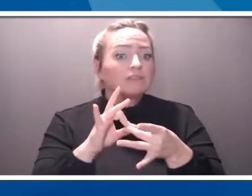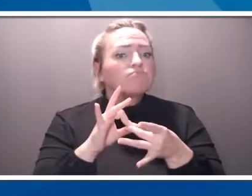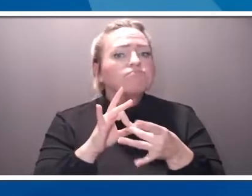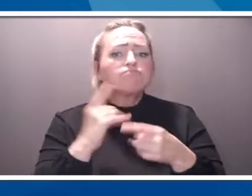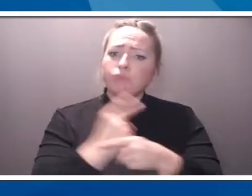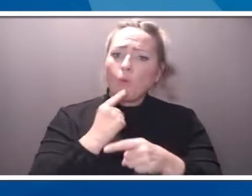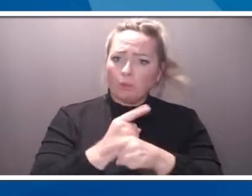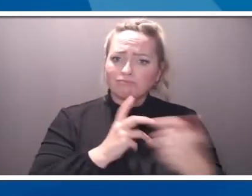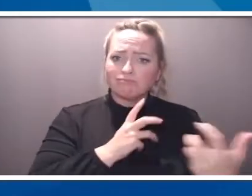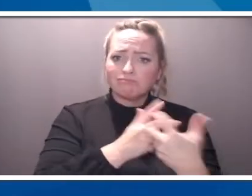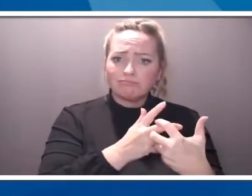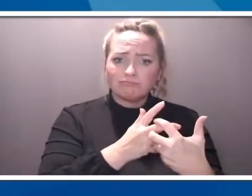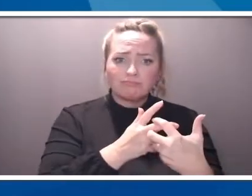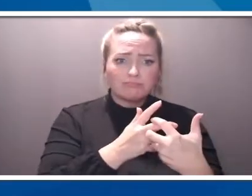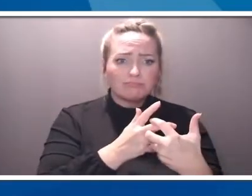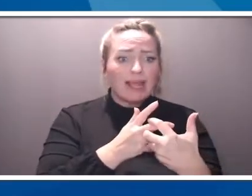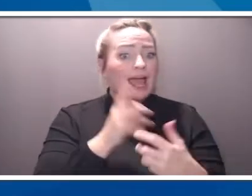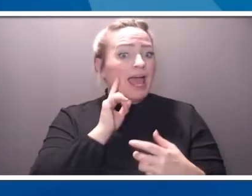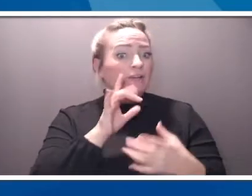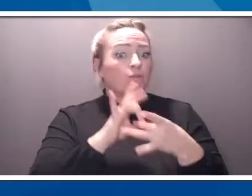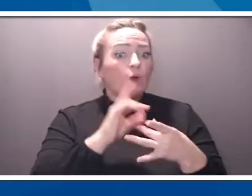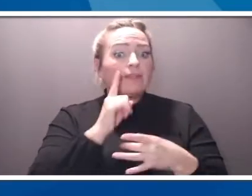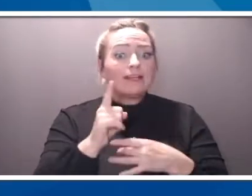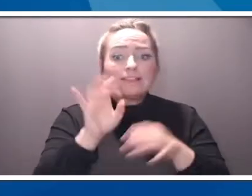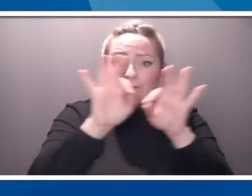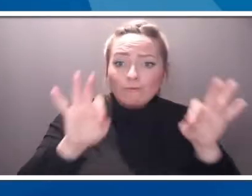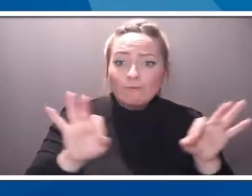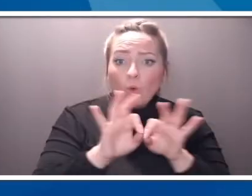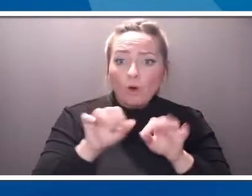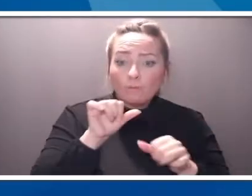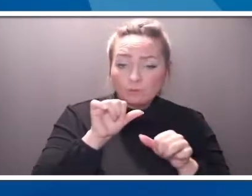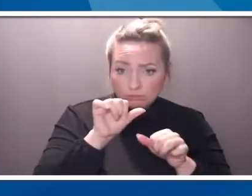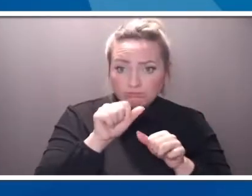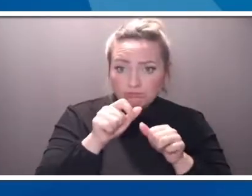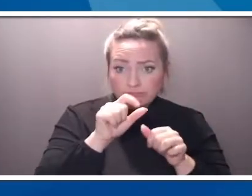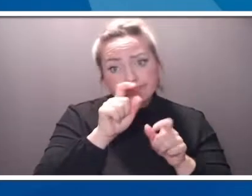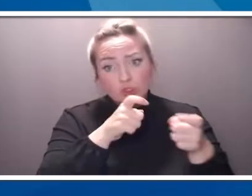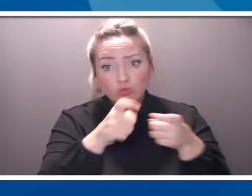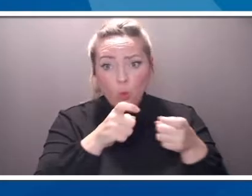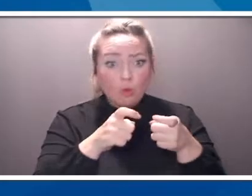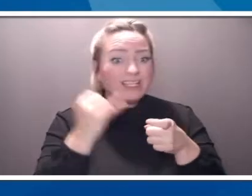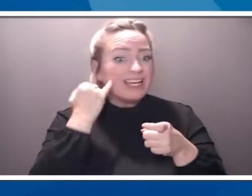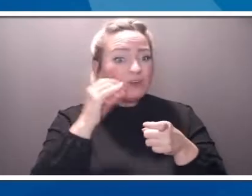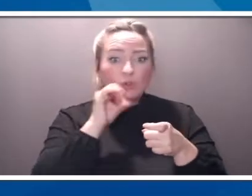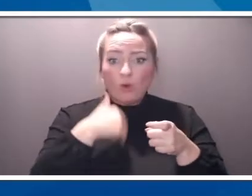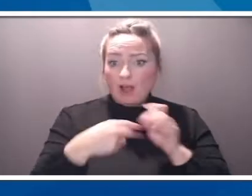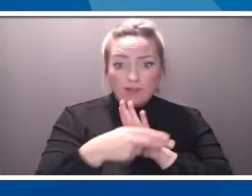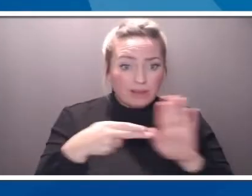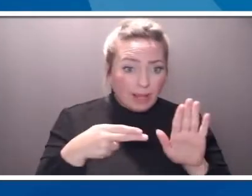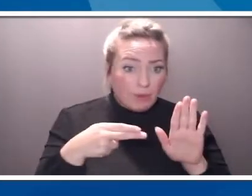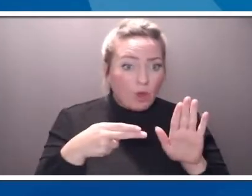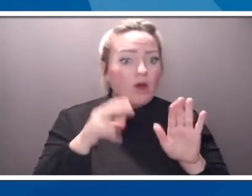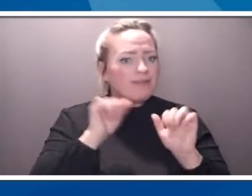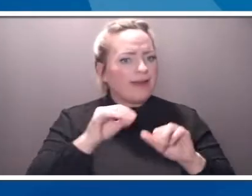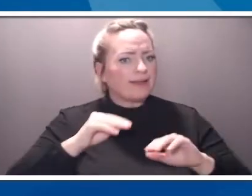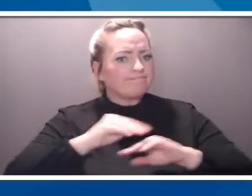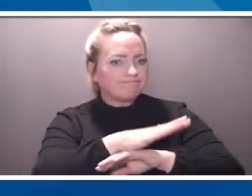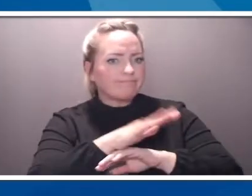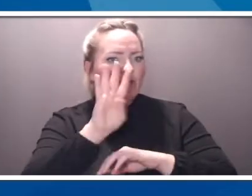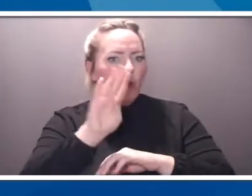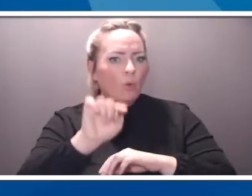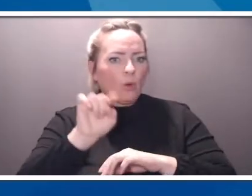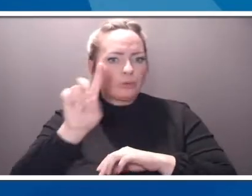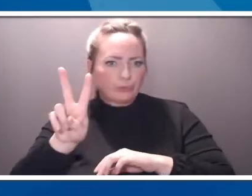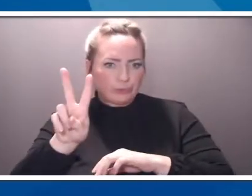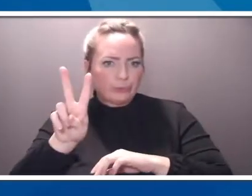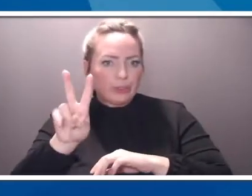and relationships is probably the more appropriate one. And when it comes to things like form controls, obviously, if you haven't got a label,